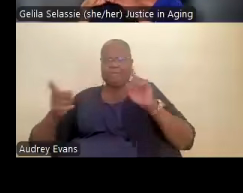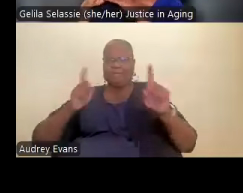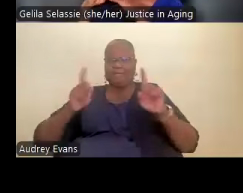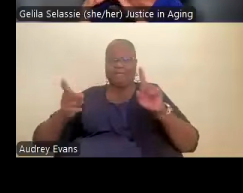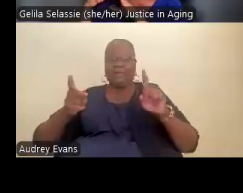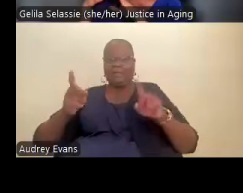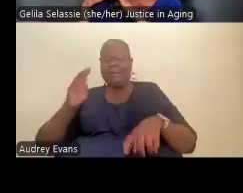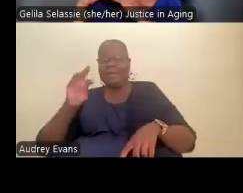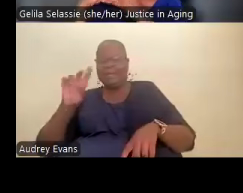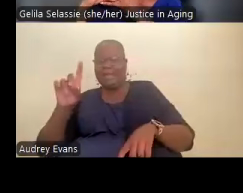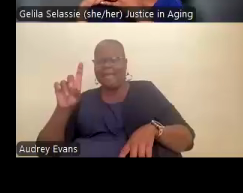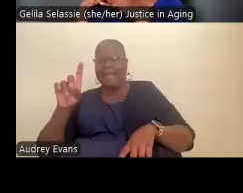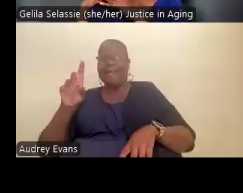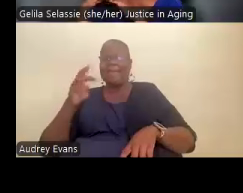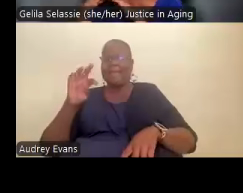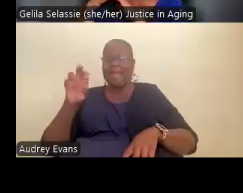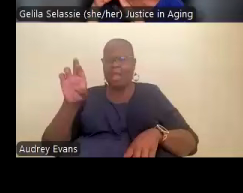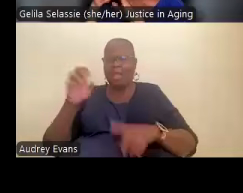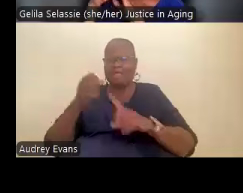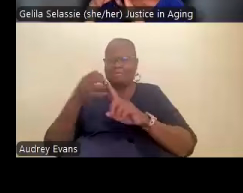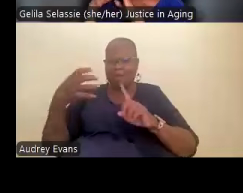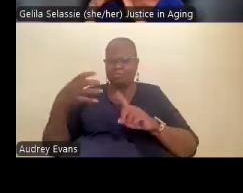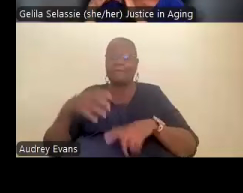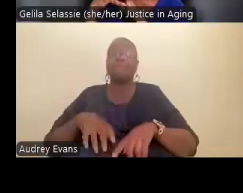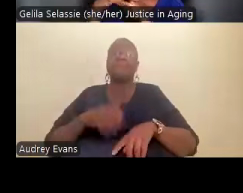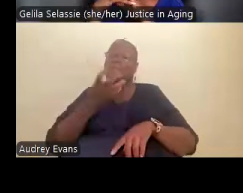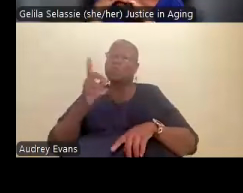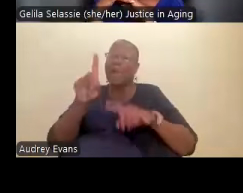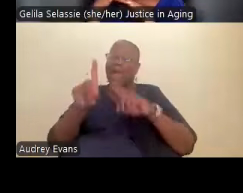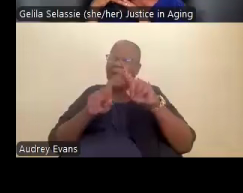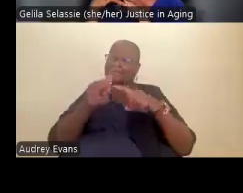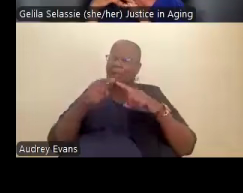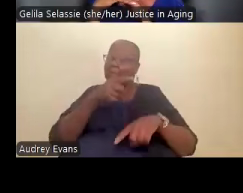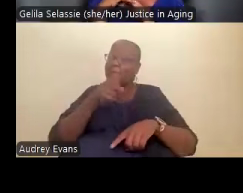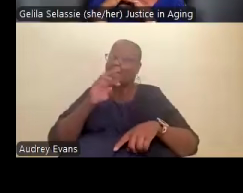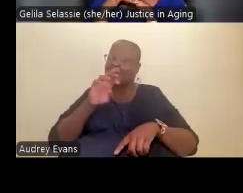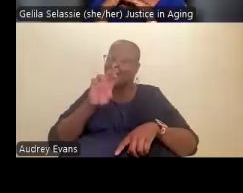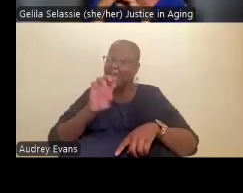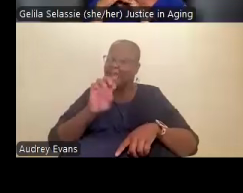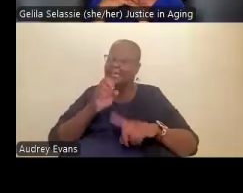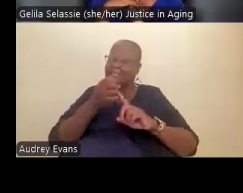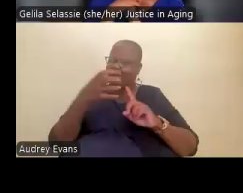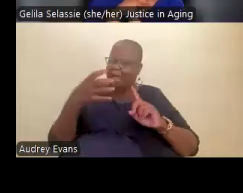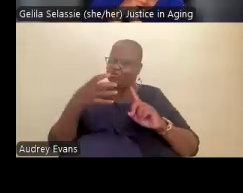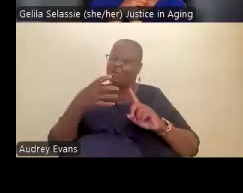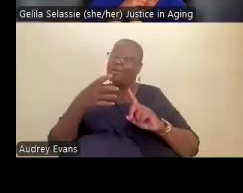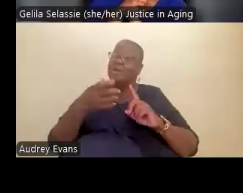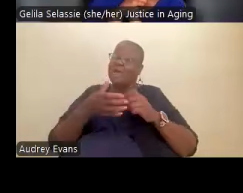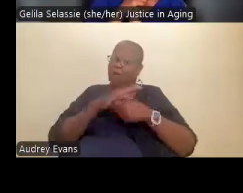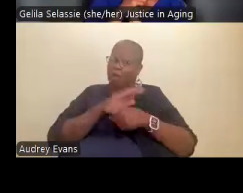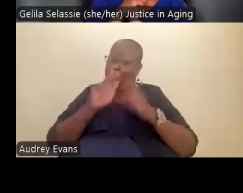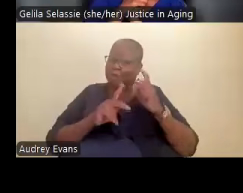expansion. A couple questions were asking about Medicaid expansion. As you mentioned, it covers people 19